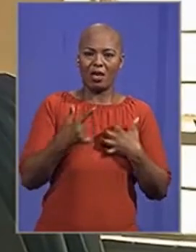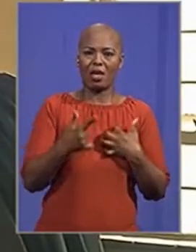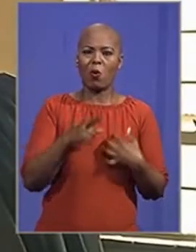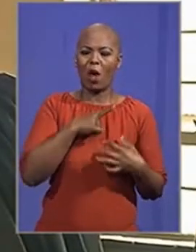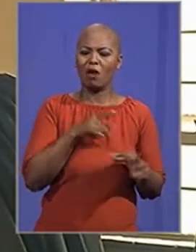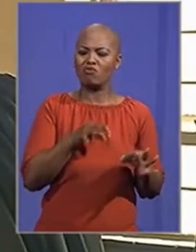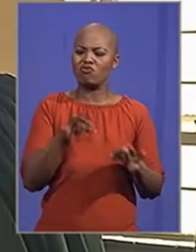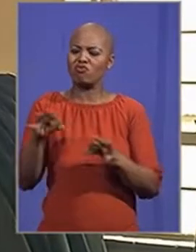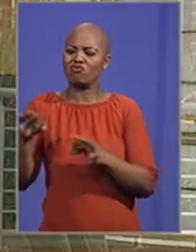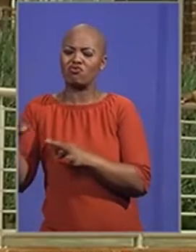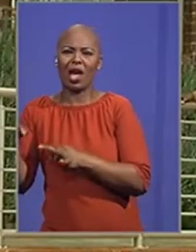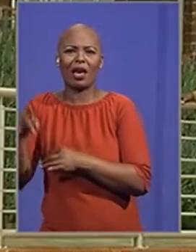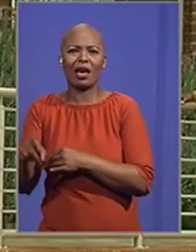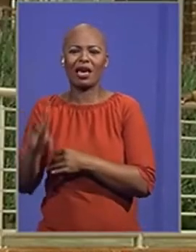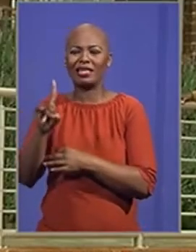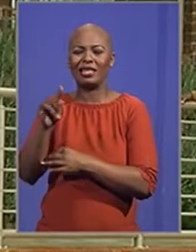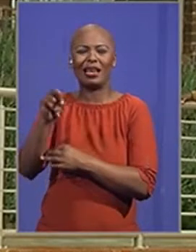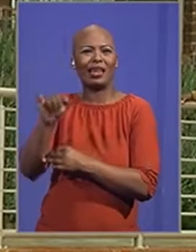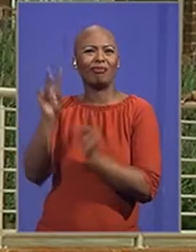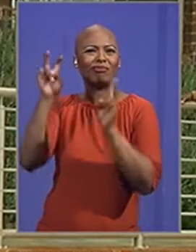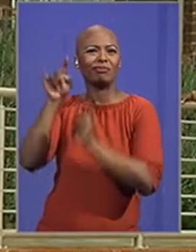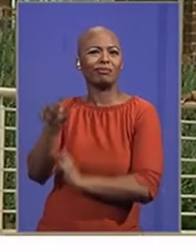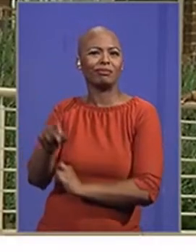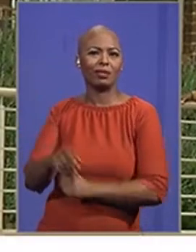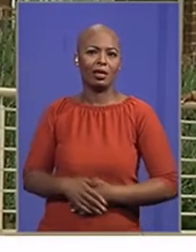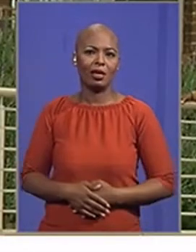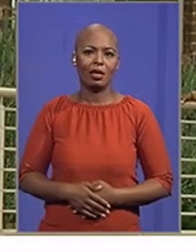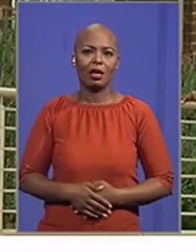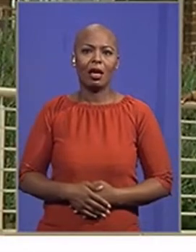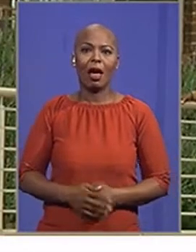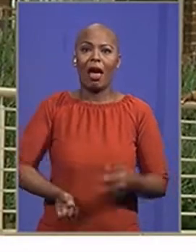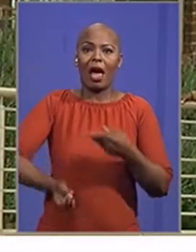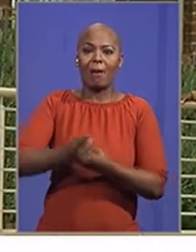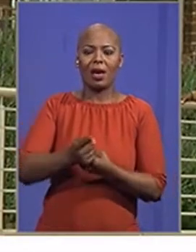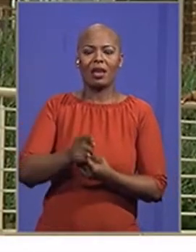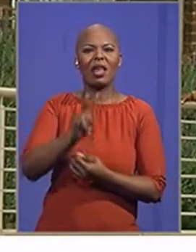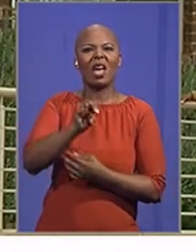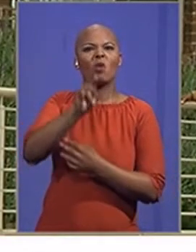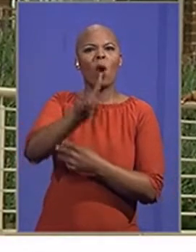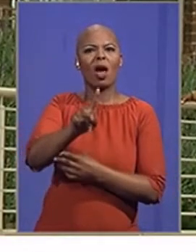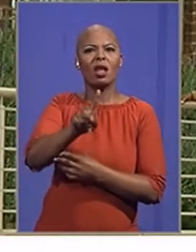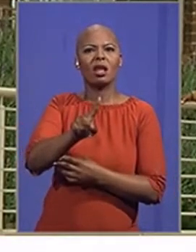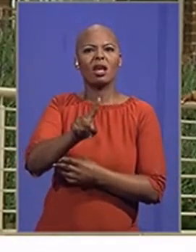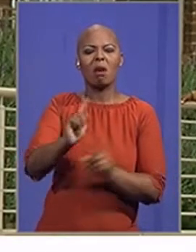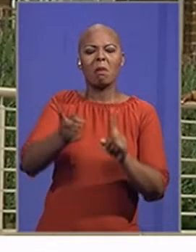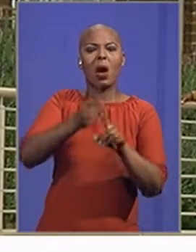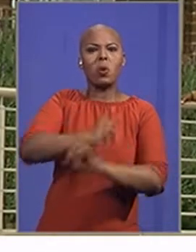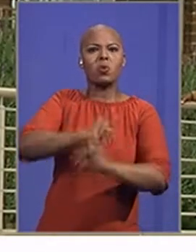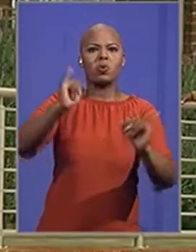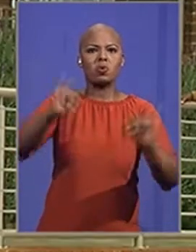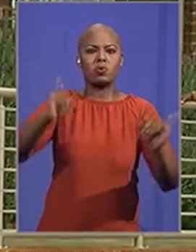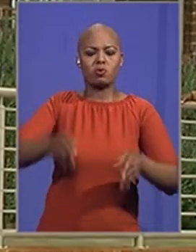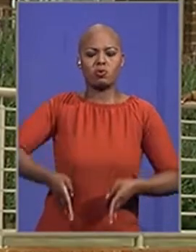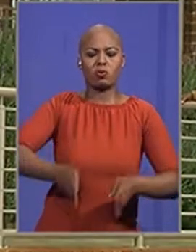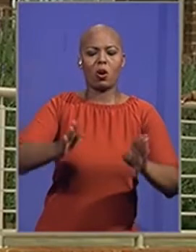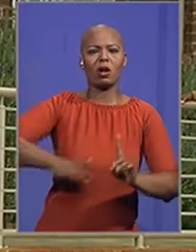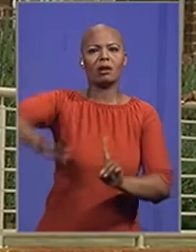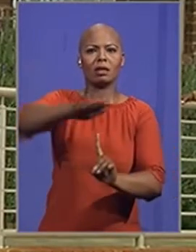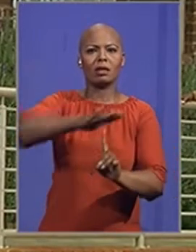le kotsi mo mmileng wa mogolo wa rena wa N1 gaufi le mogopong beke tše pedi tša go